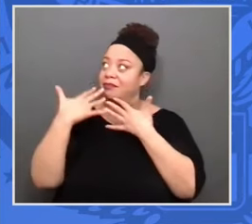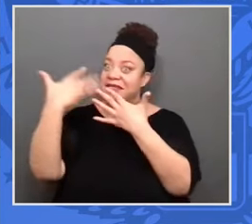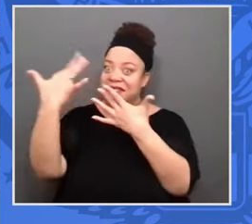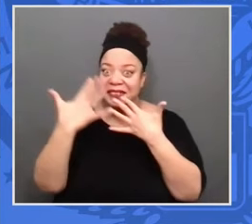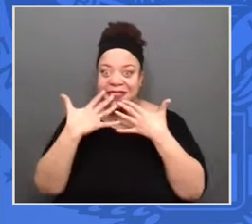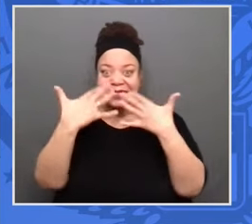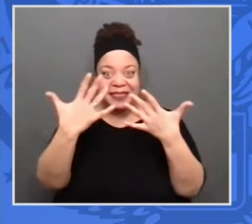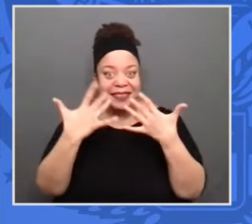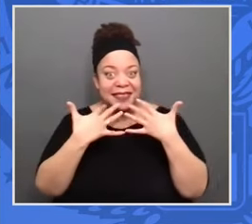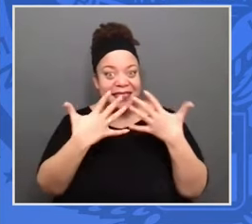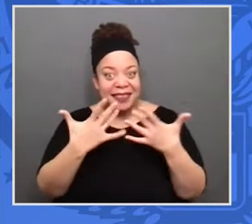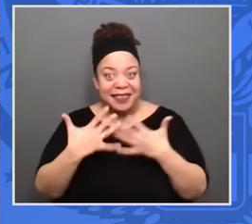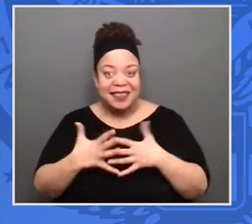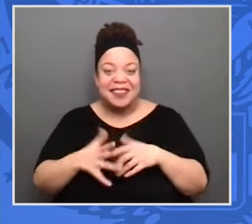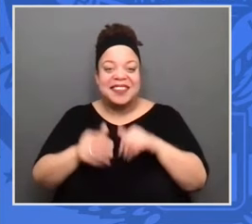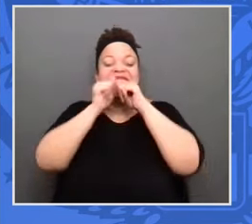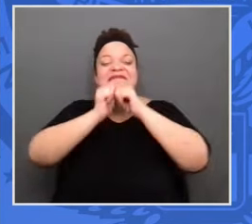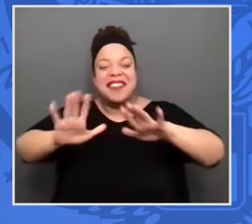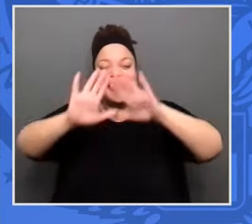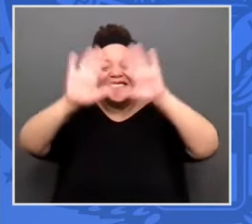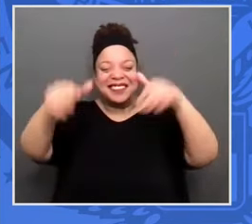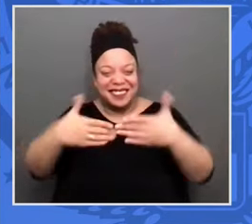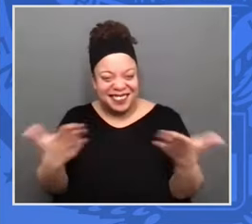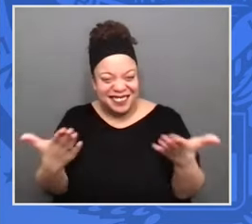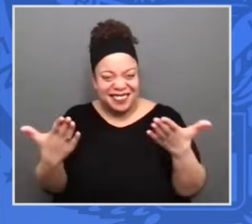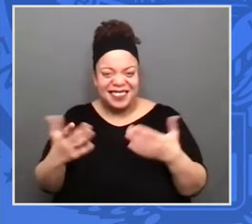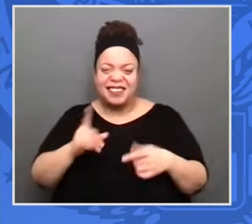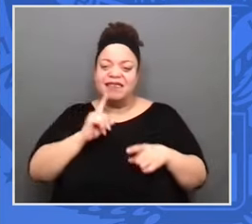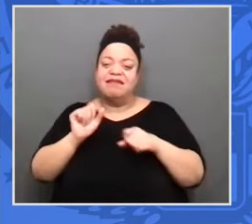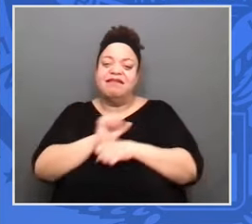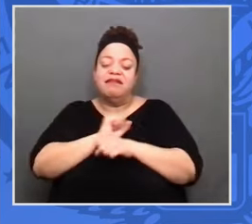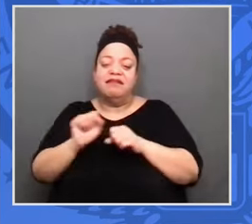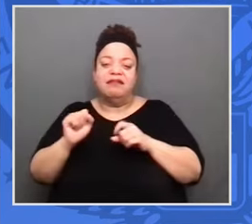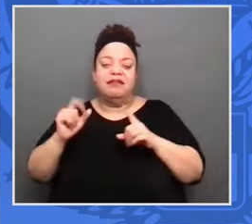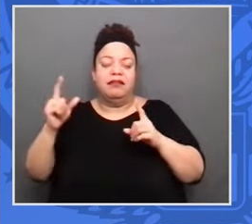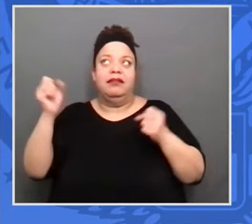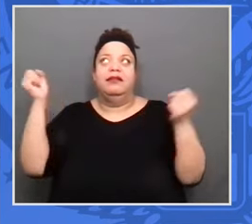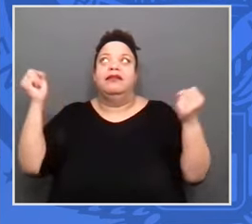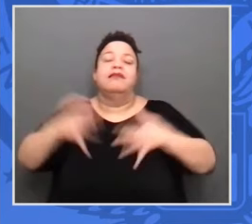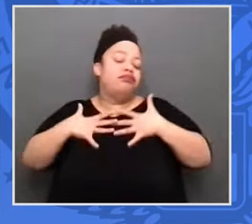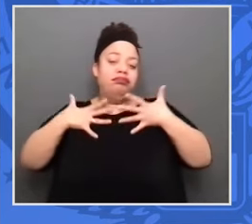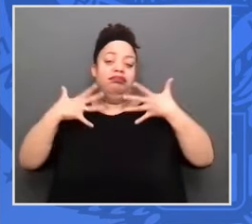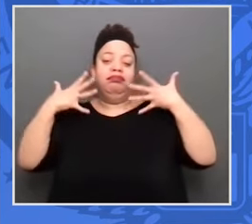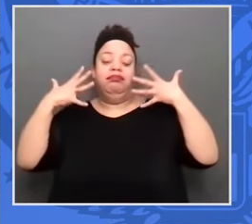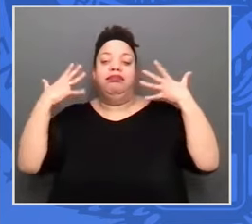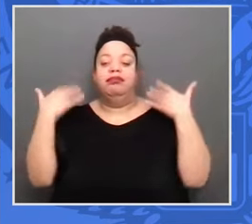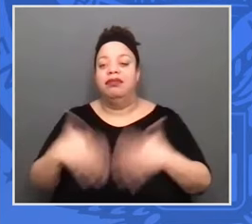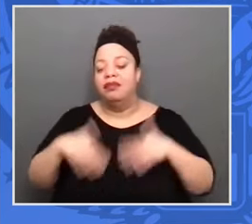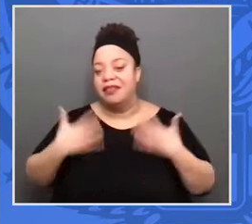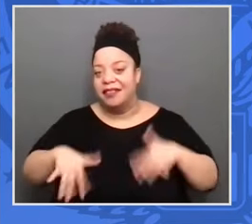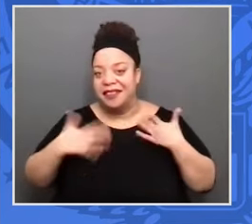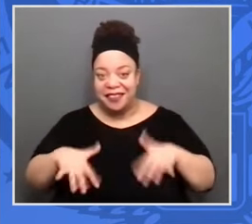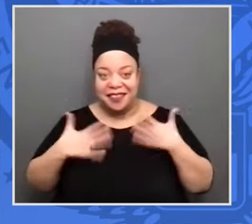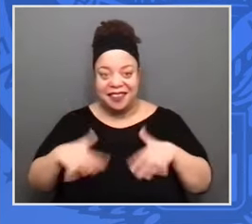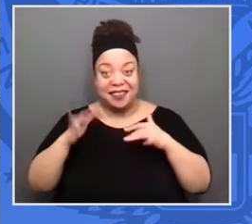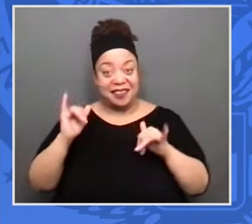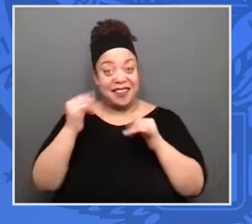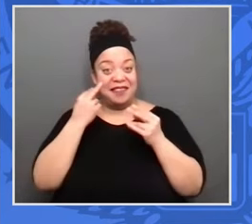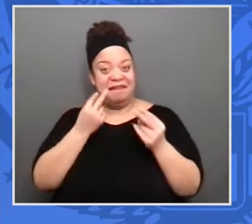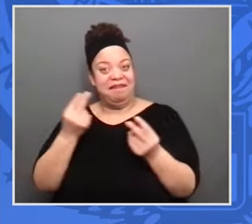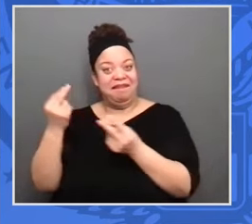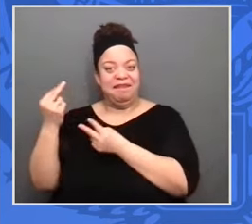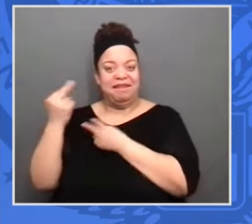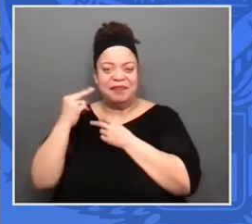flame. This national memorial to lives lost featured Lori Marie Key, a Detroit nurse whose voice encouraged her